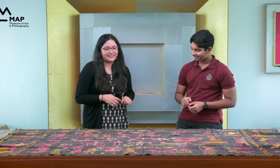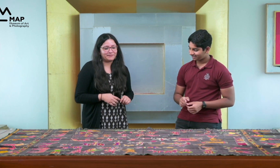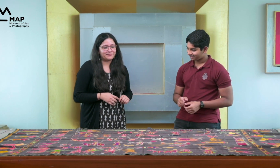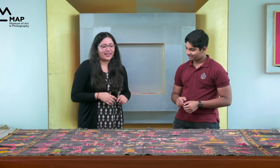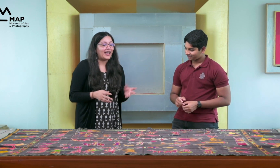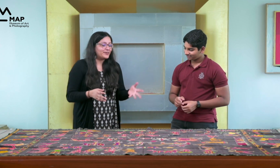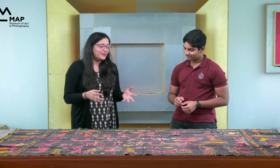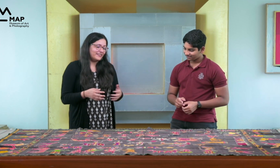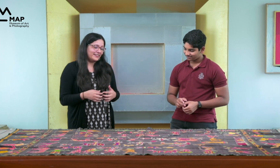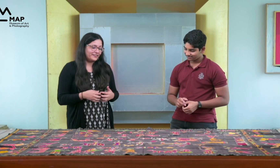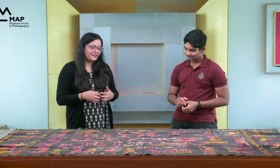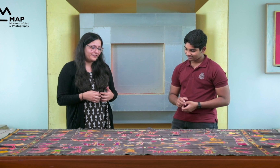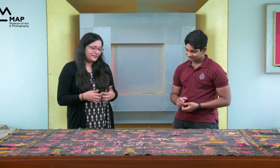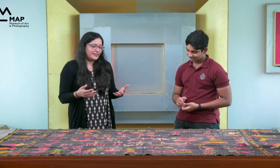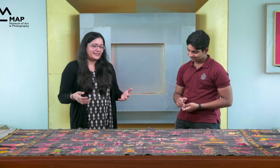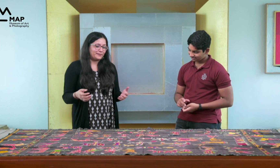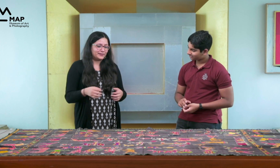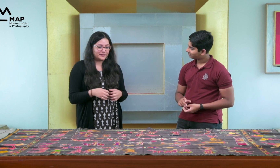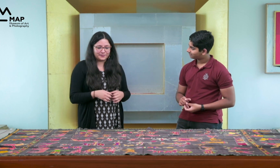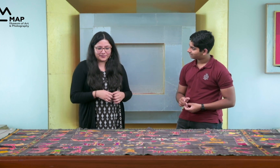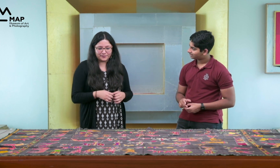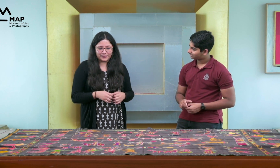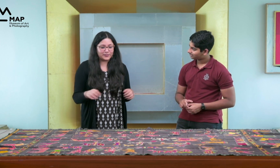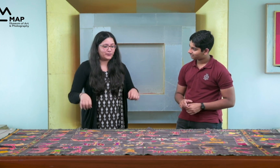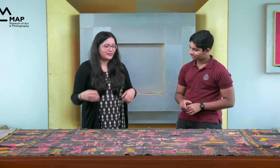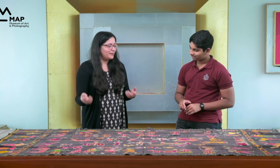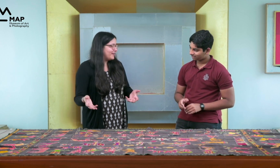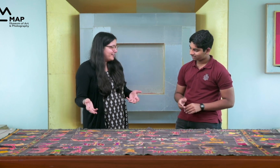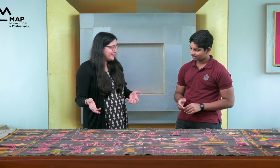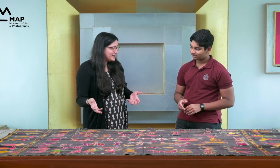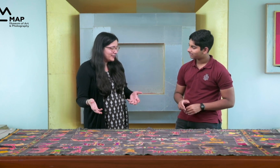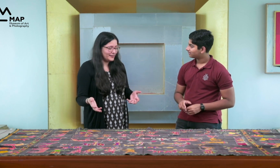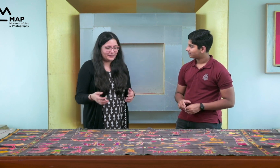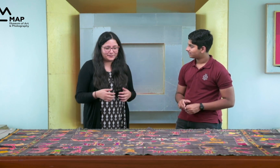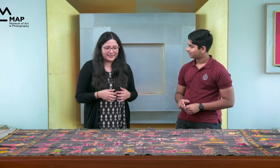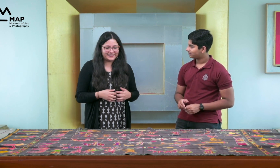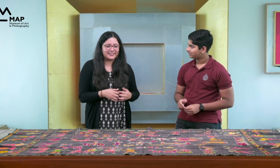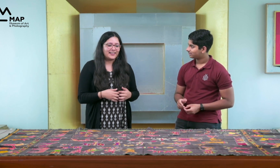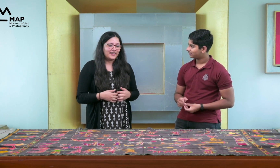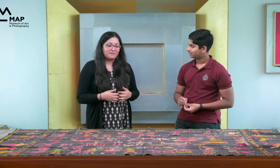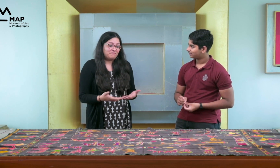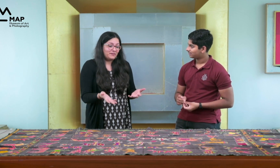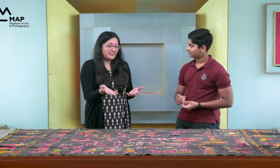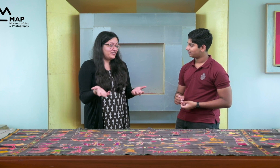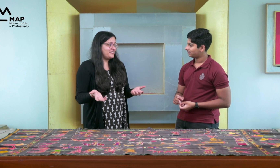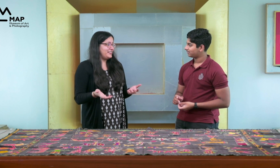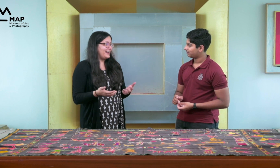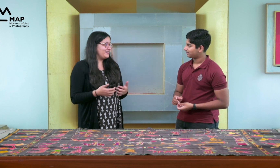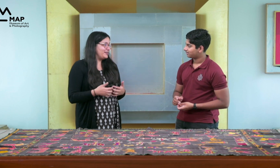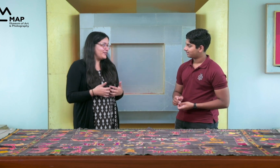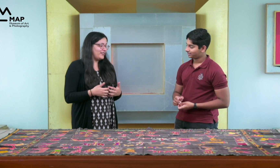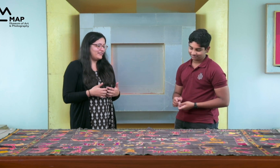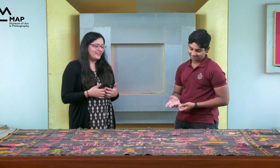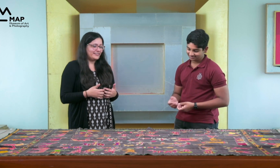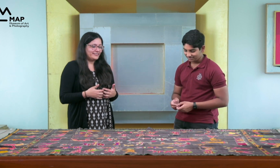But I was wondering if, for example, the people who were embroidering this particular piece, maybe they just really